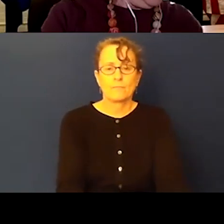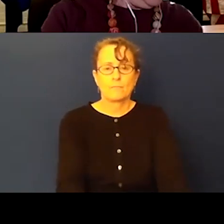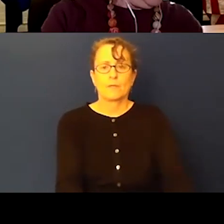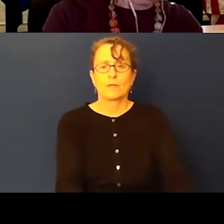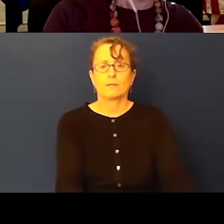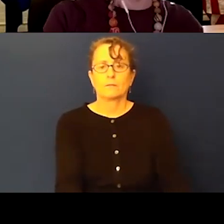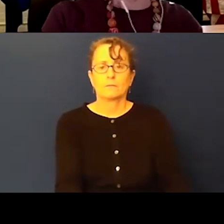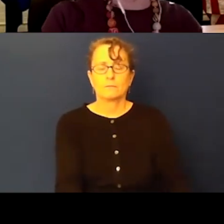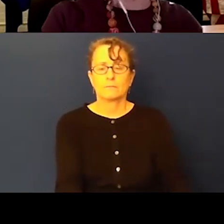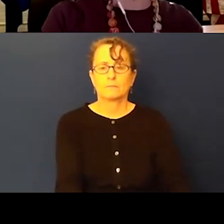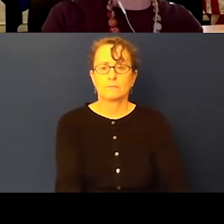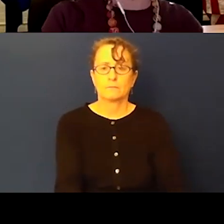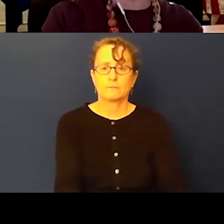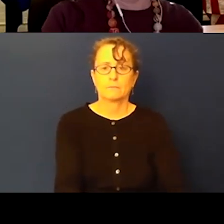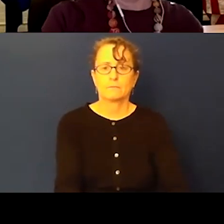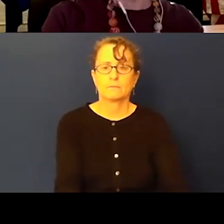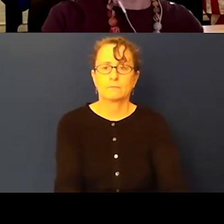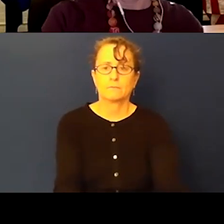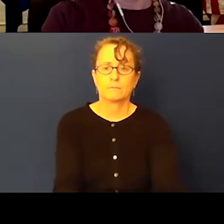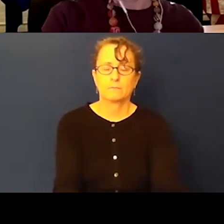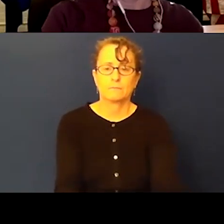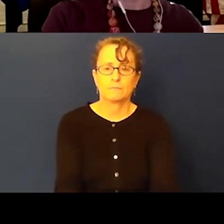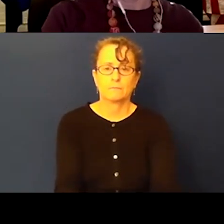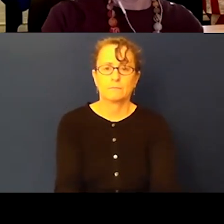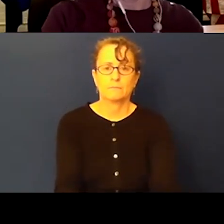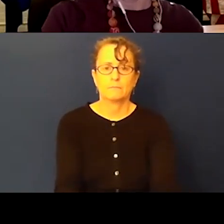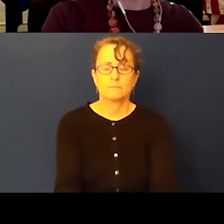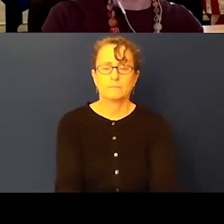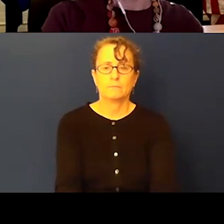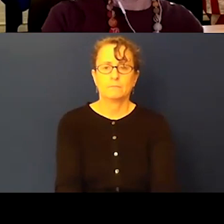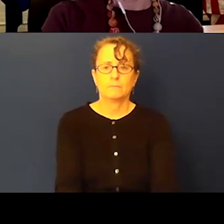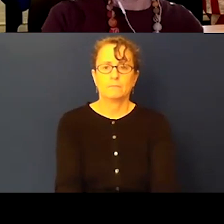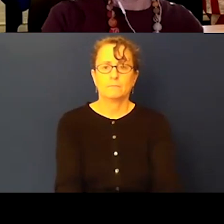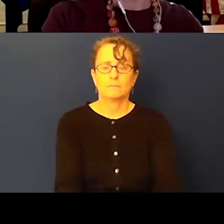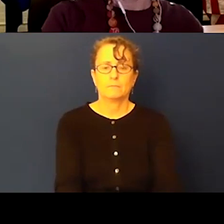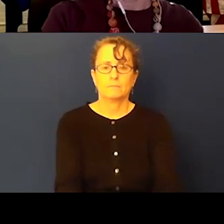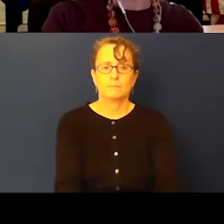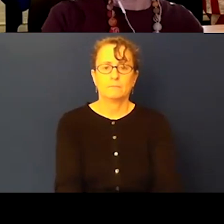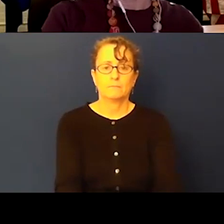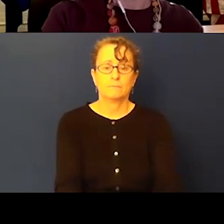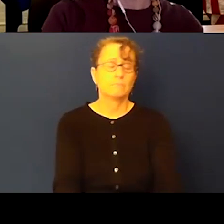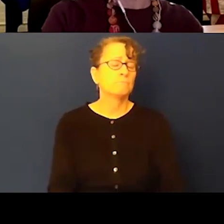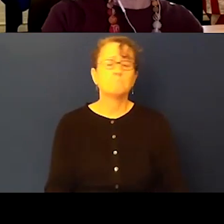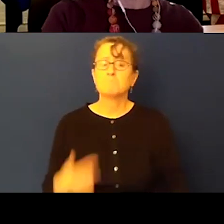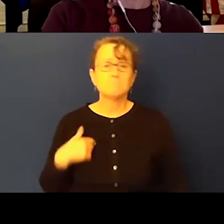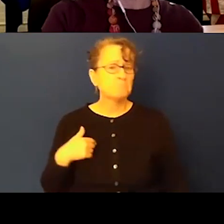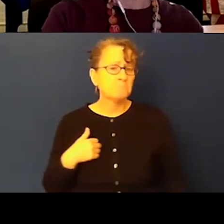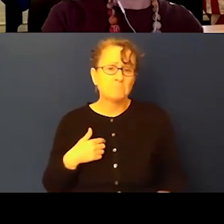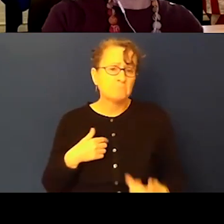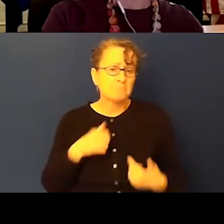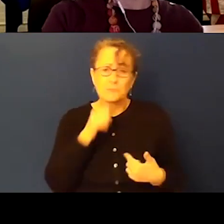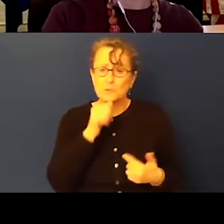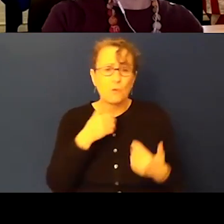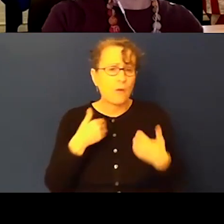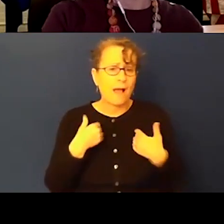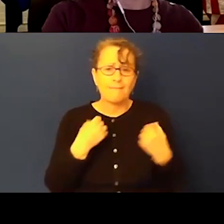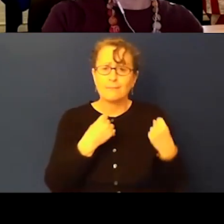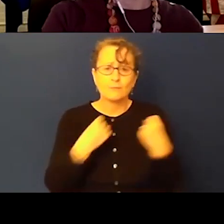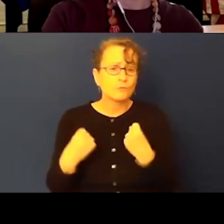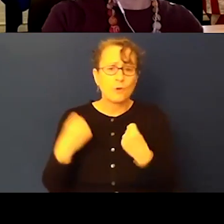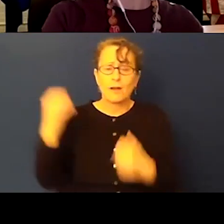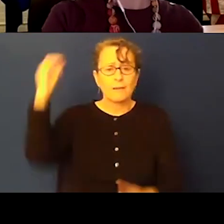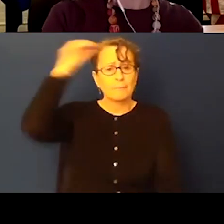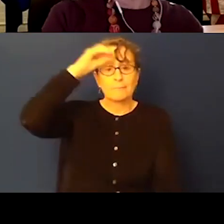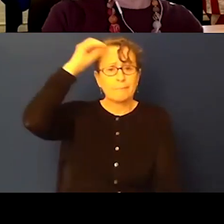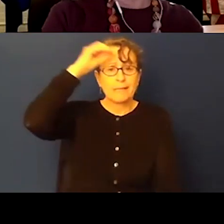But I could run through it really quick and just say up front that I don't have really strong feelings about it. So I think just to relieve the pressure